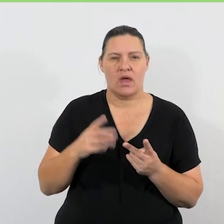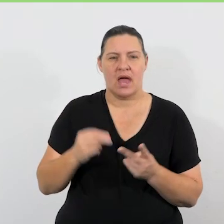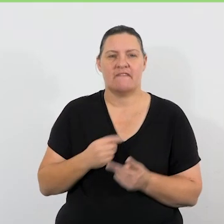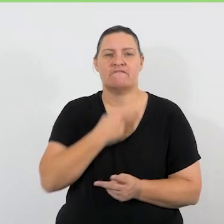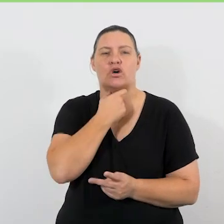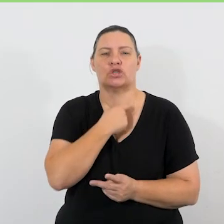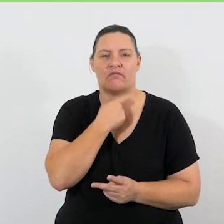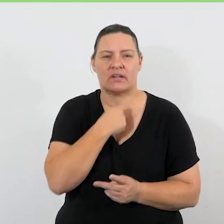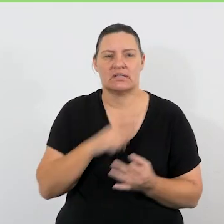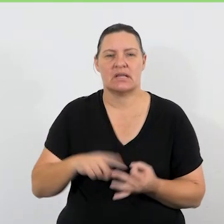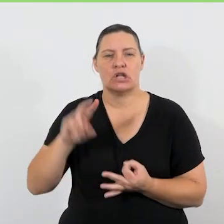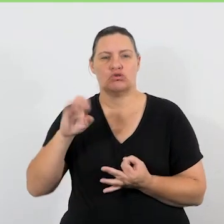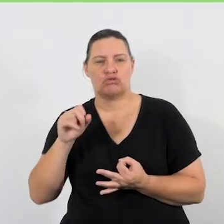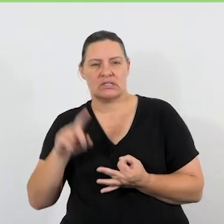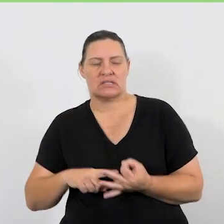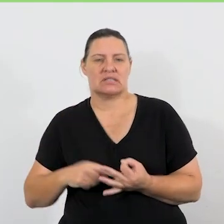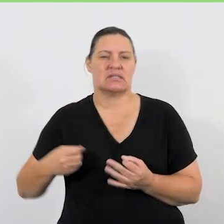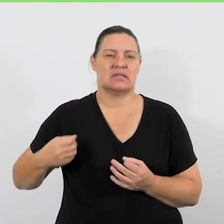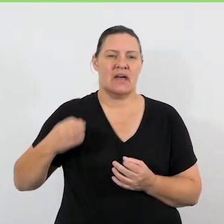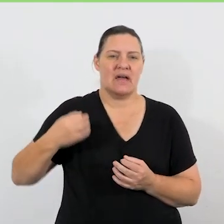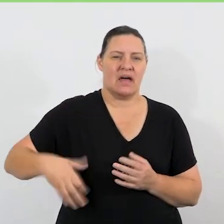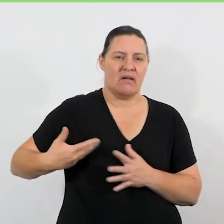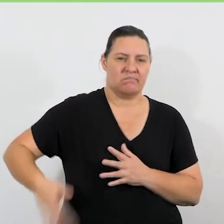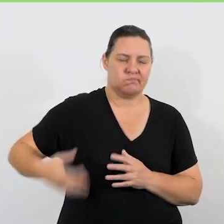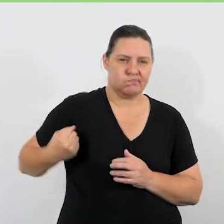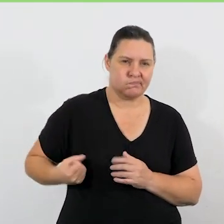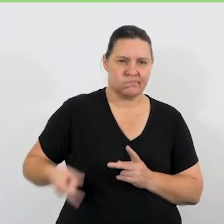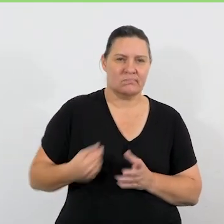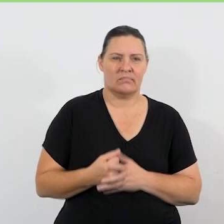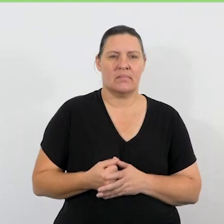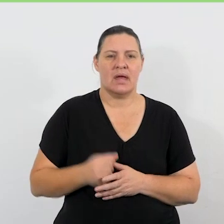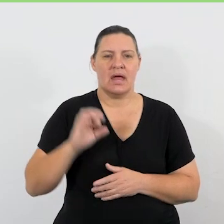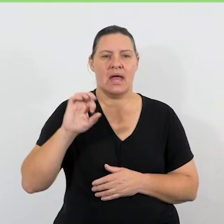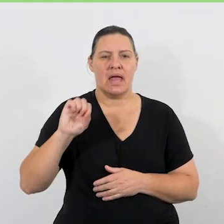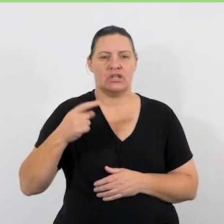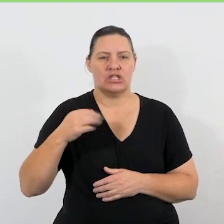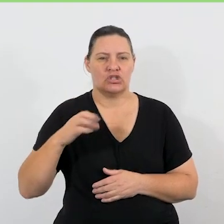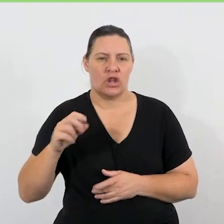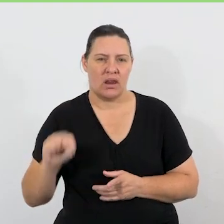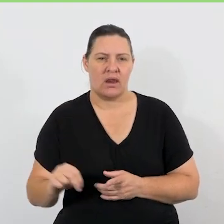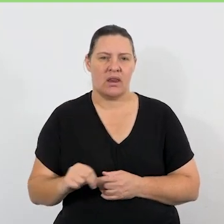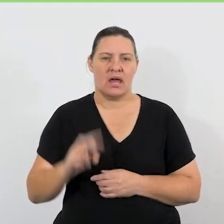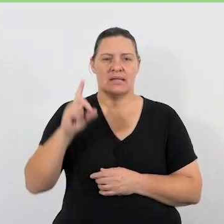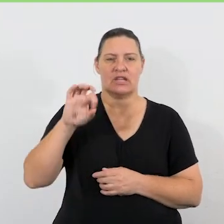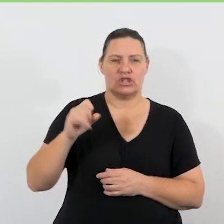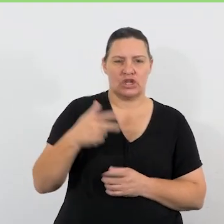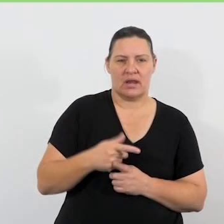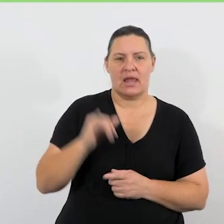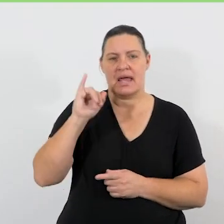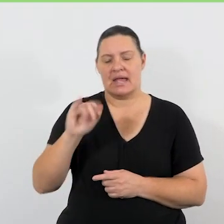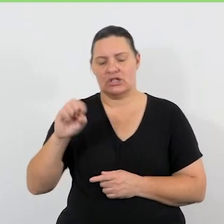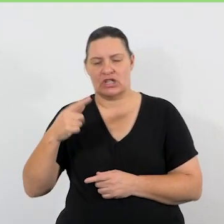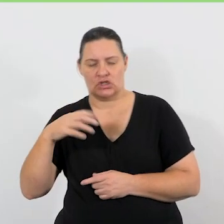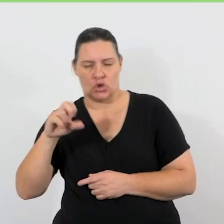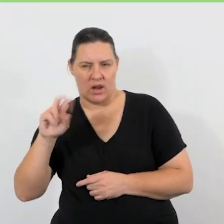have esophagus, we have nutrients, feces, egestion, digestion, and ingestion. So that is taking